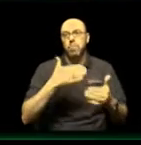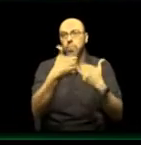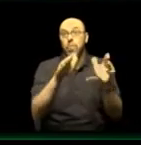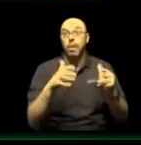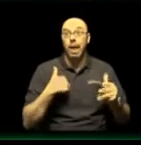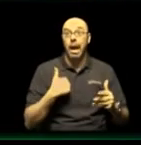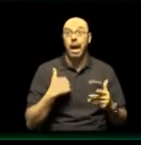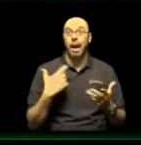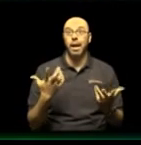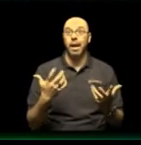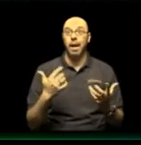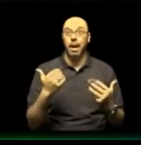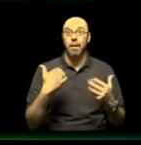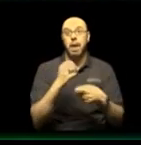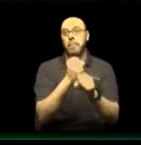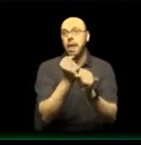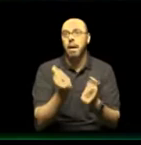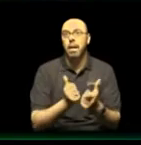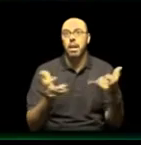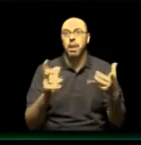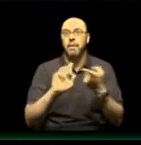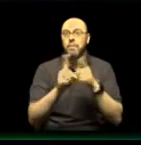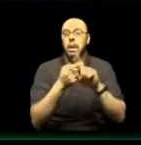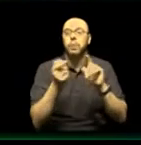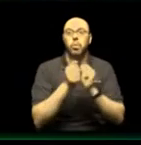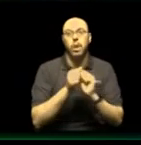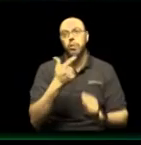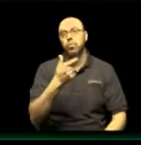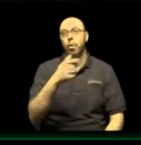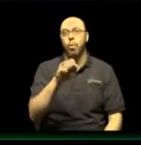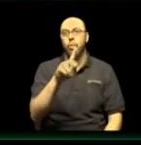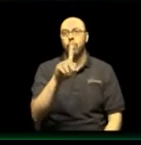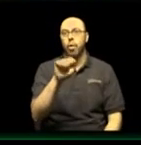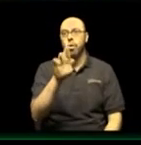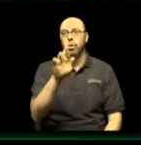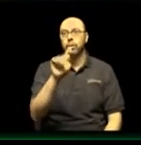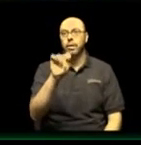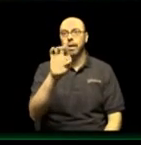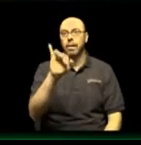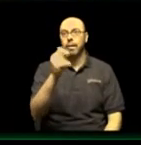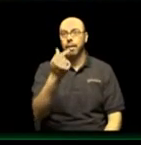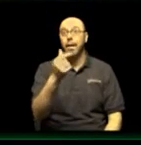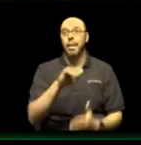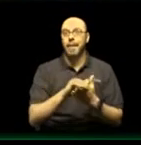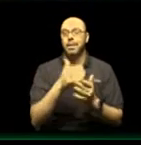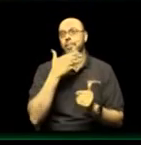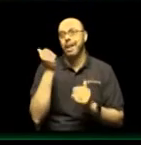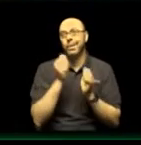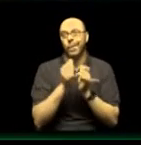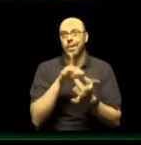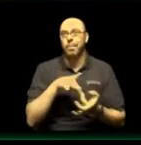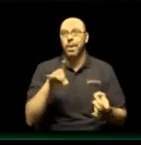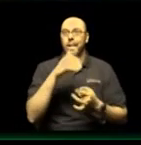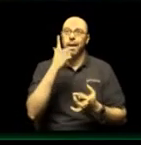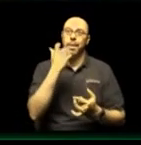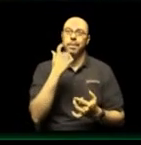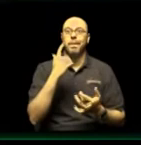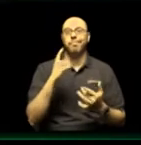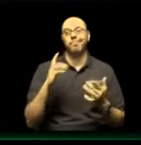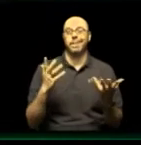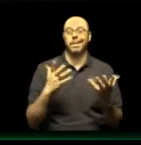spirit. I meet lots of friends at go-karting. Go-karting is the best experience because it's all about family,